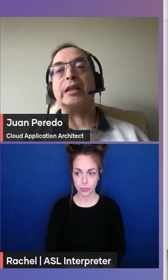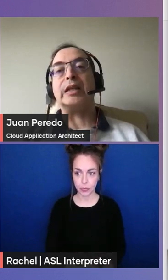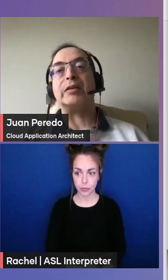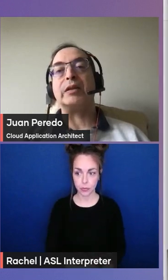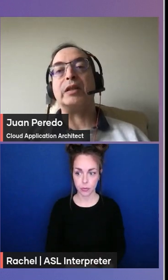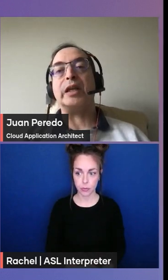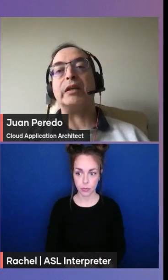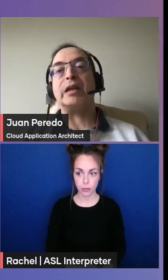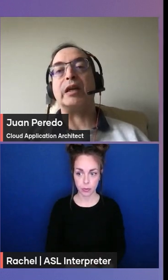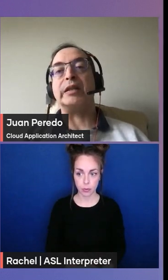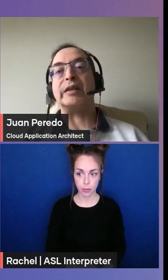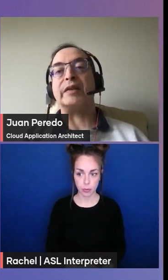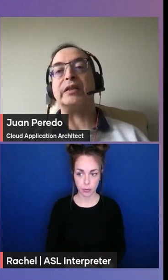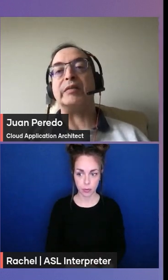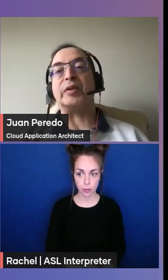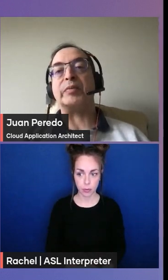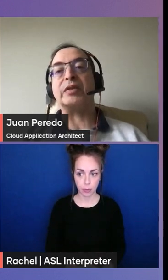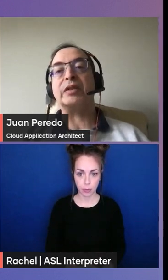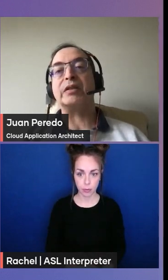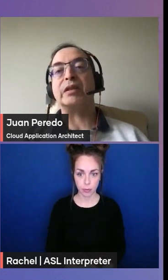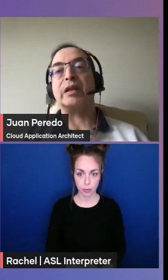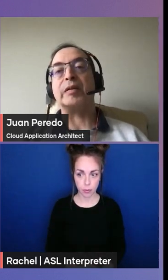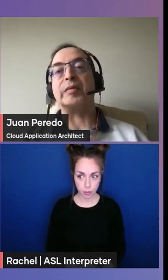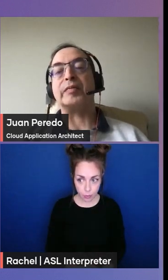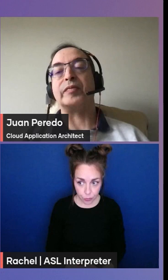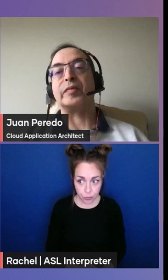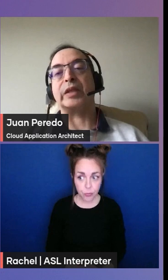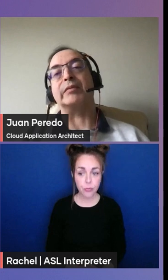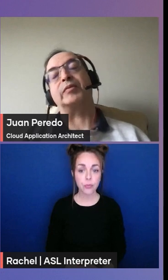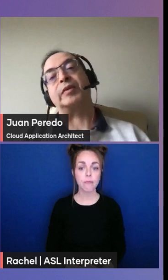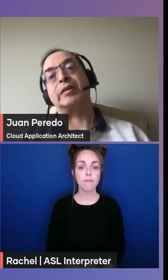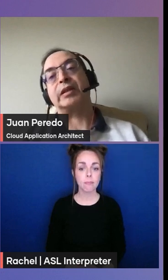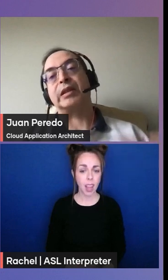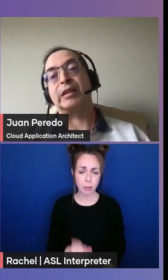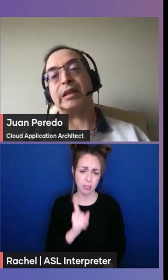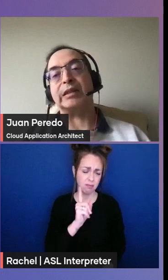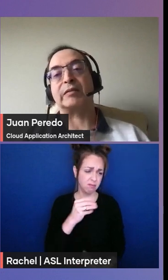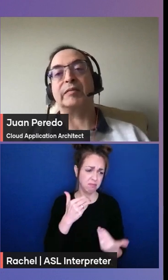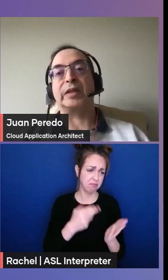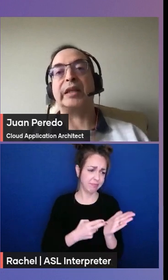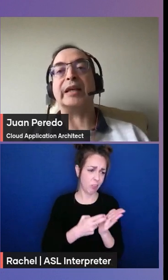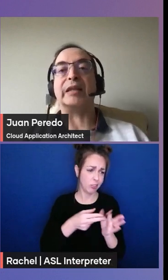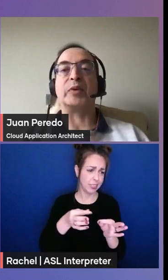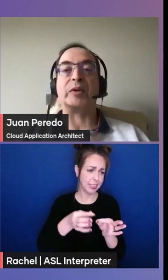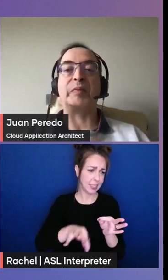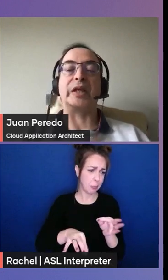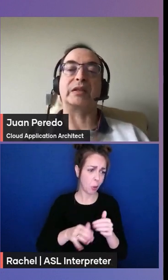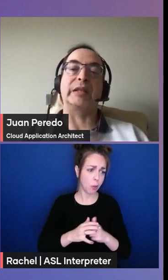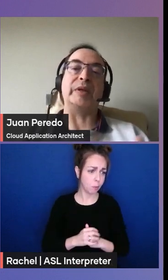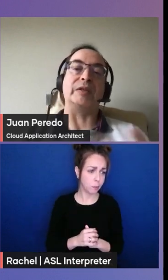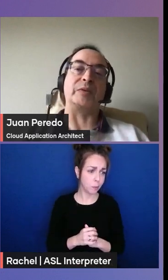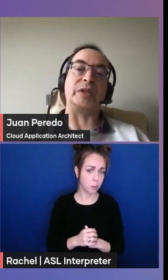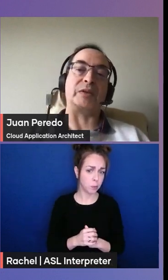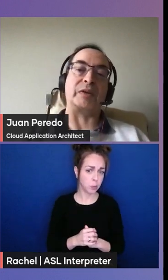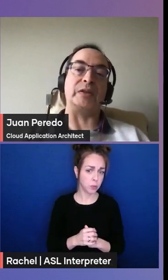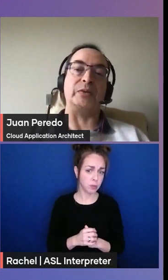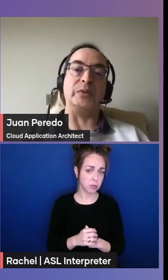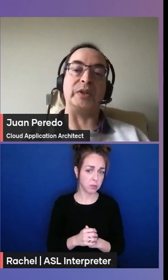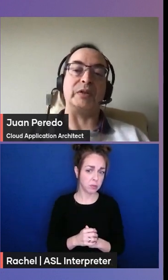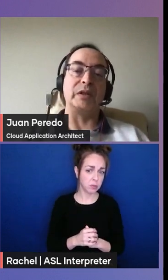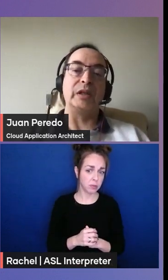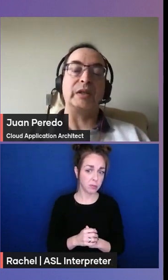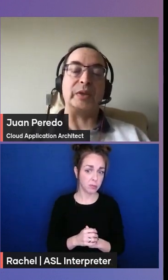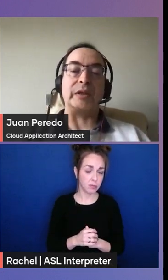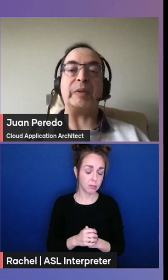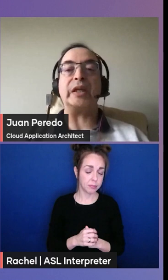And at the end of the day, it's a very simple process. And well, as it can get more complex depending on what you're trying to do